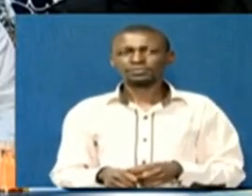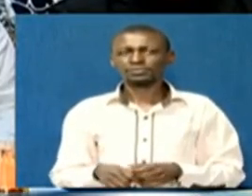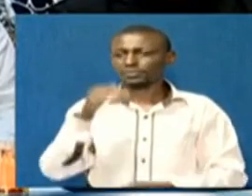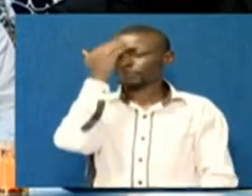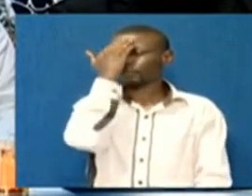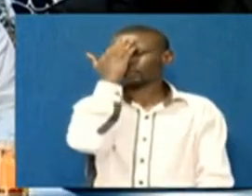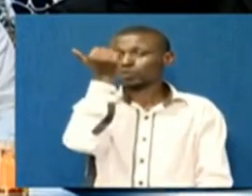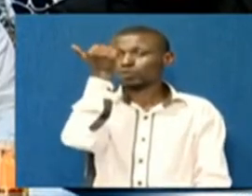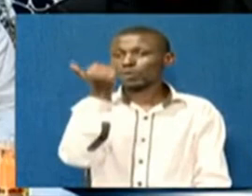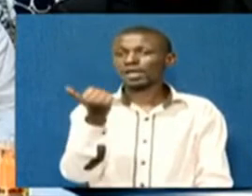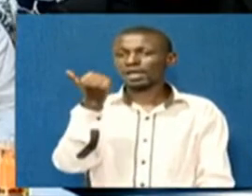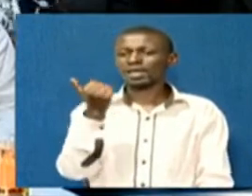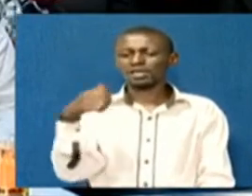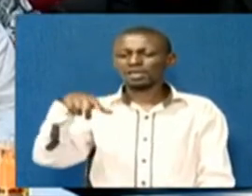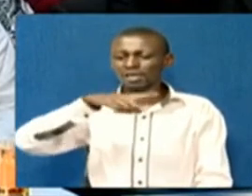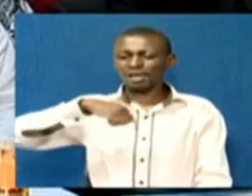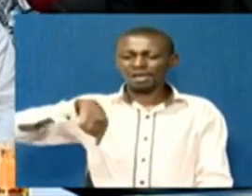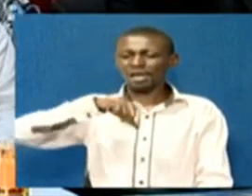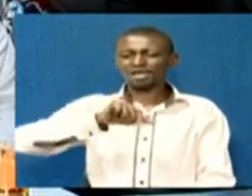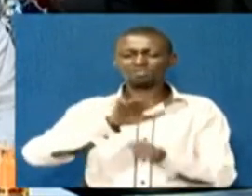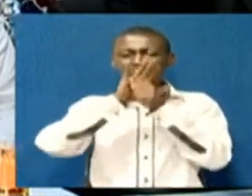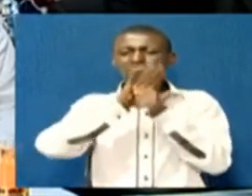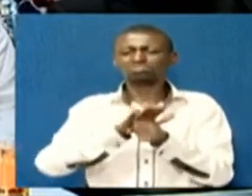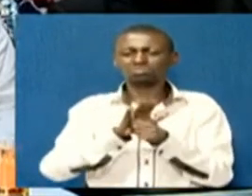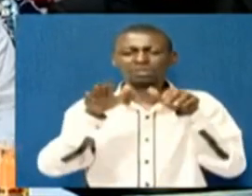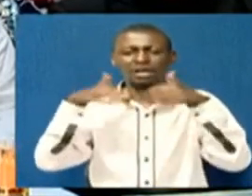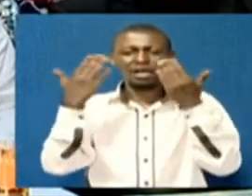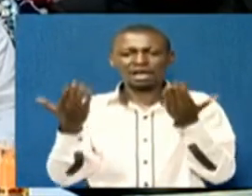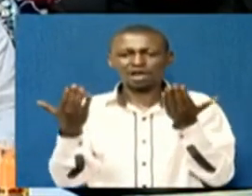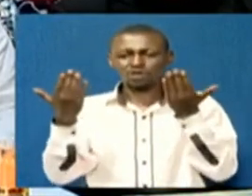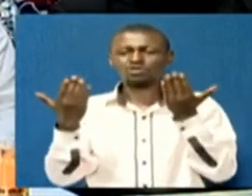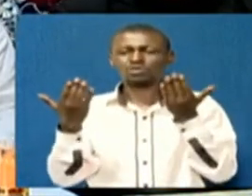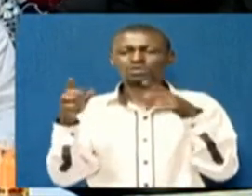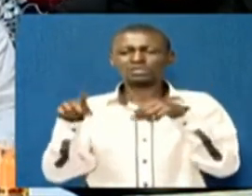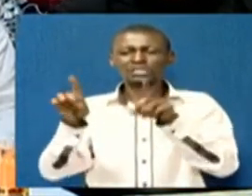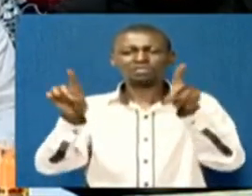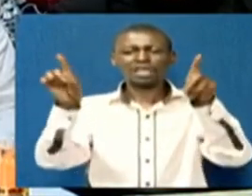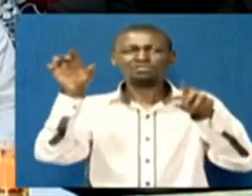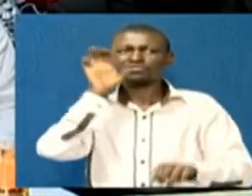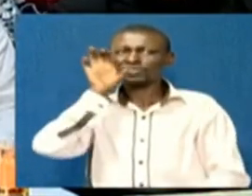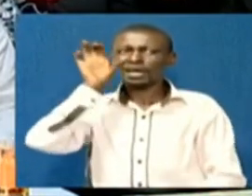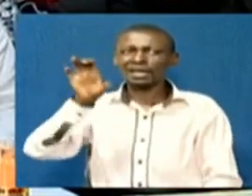because we sabotage it by cursing ourselves.